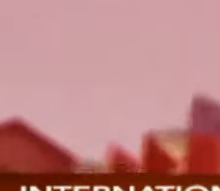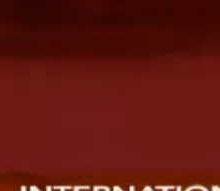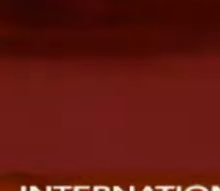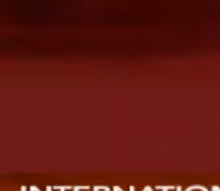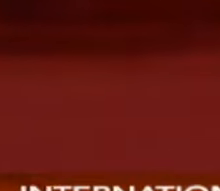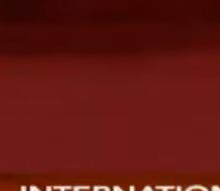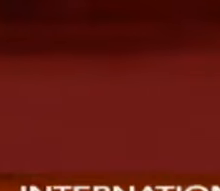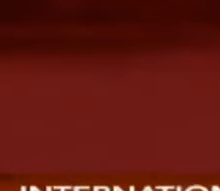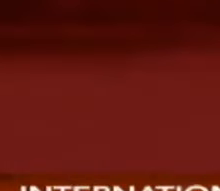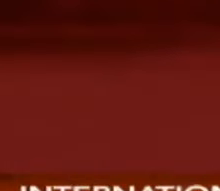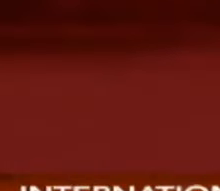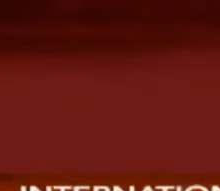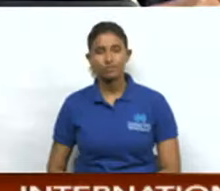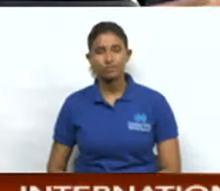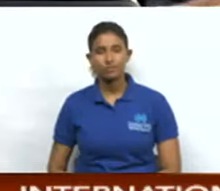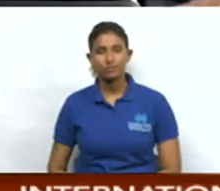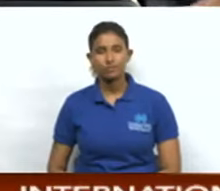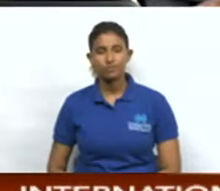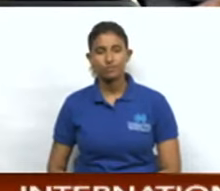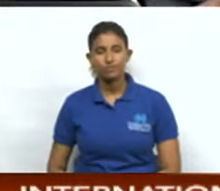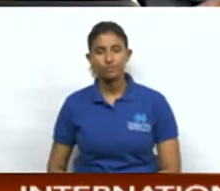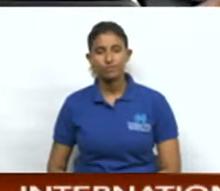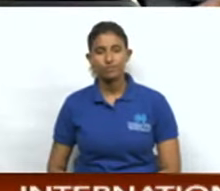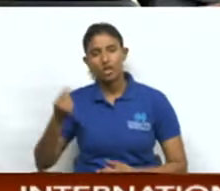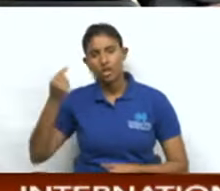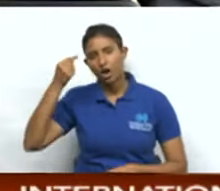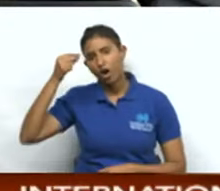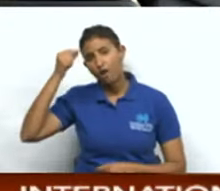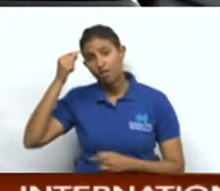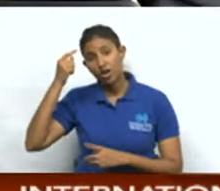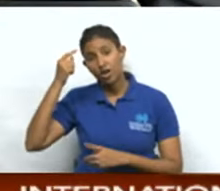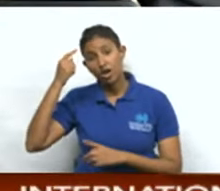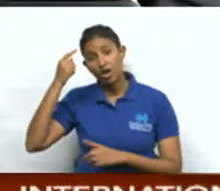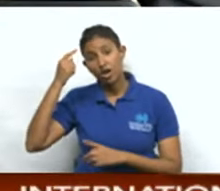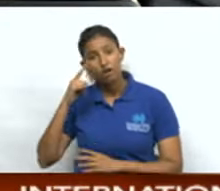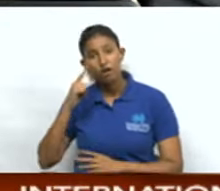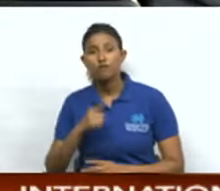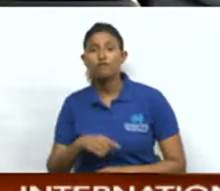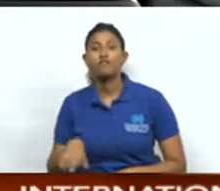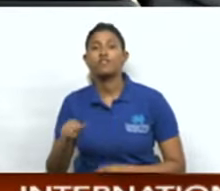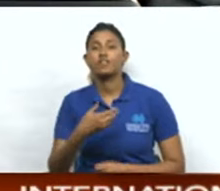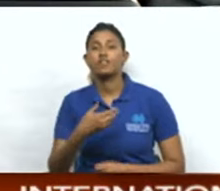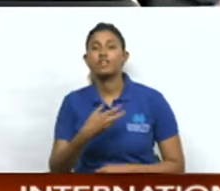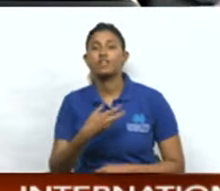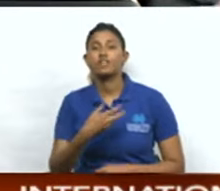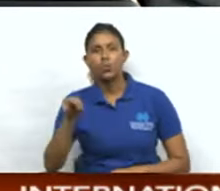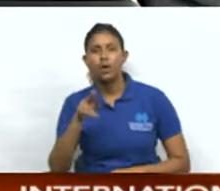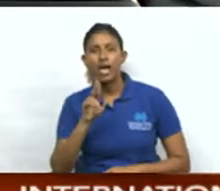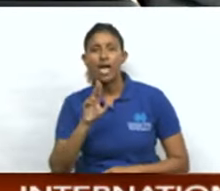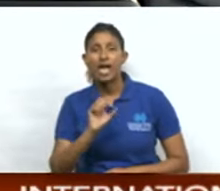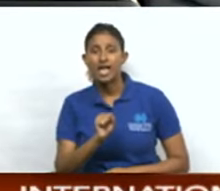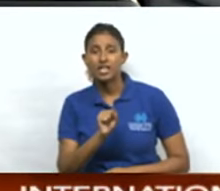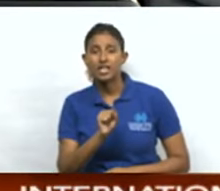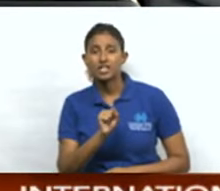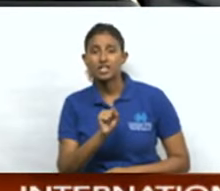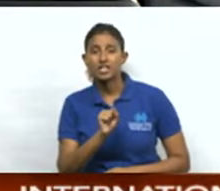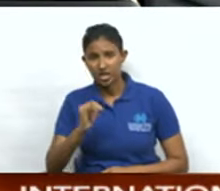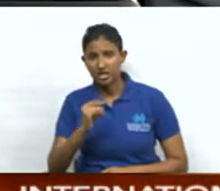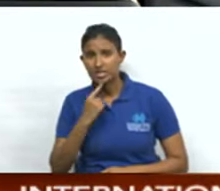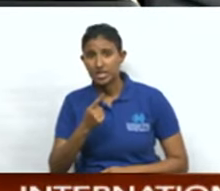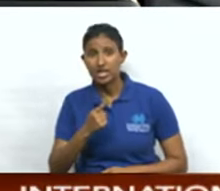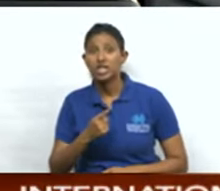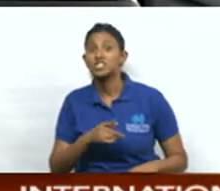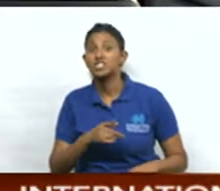The governor of the U.S. Virgin Islands declared a state of emergency after officials revealed last week that tap water in St. Croix contained